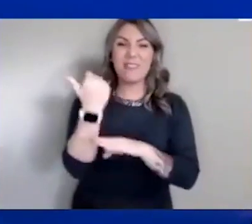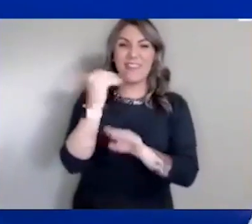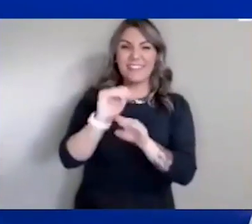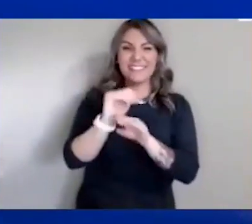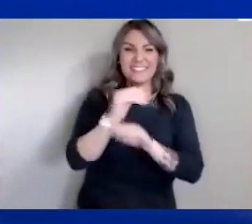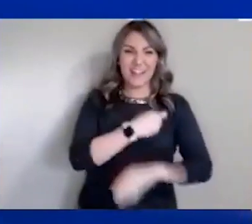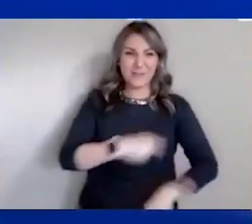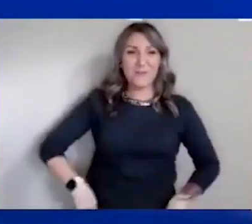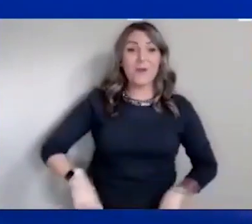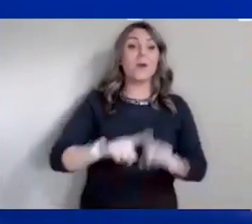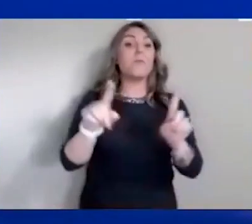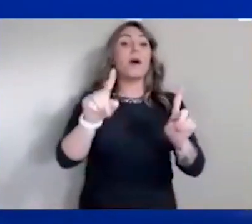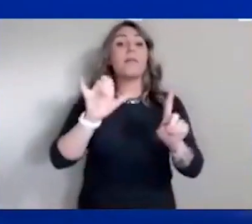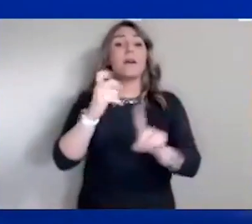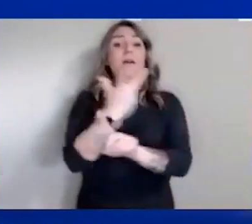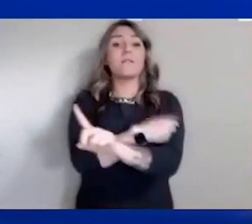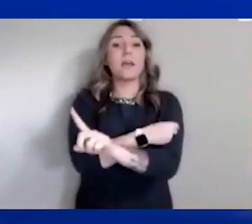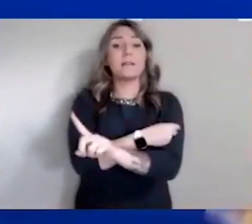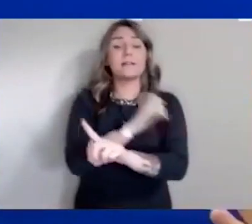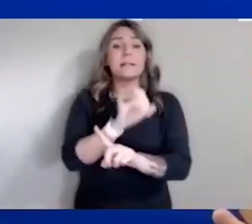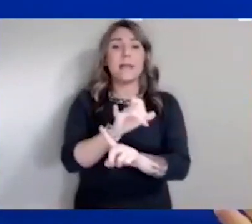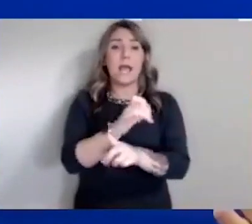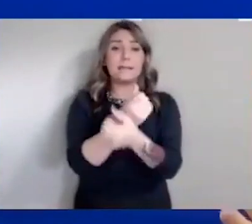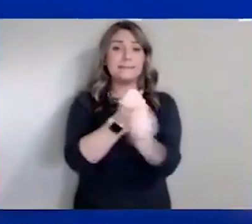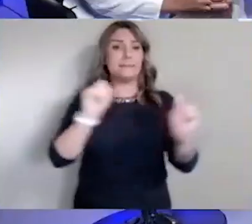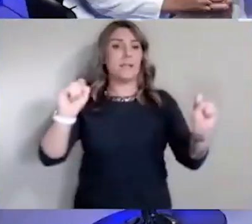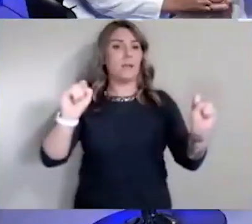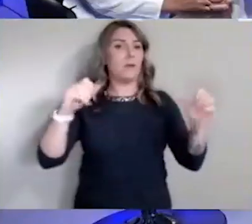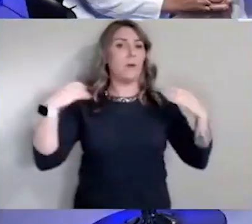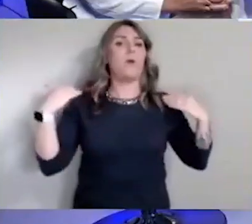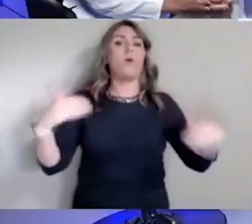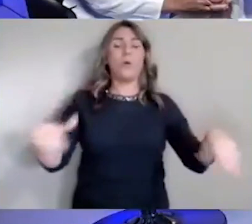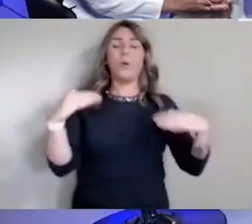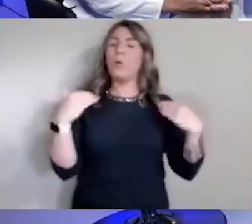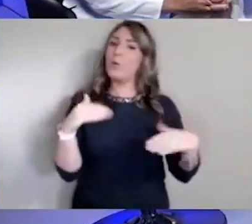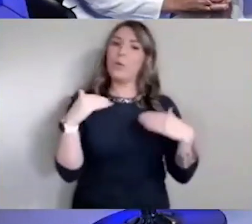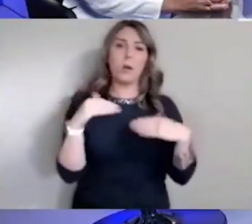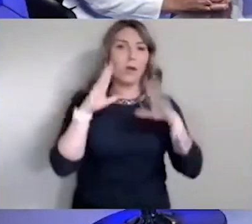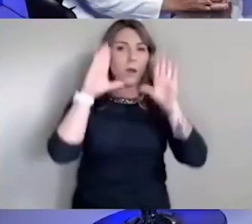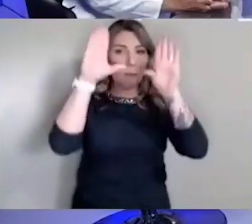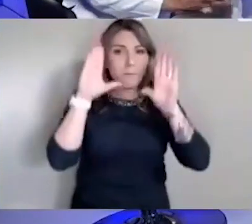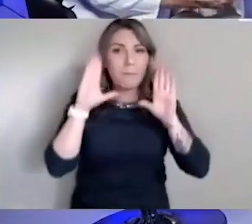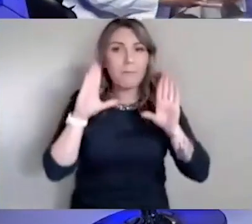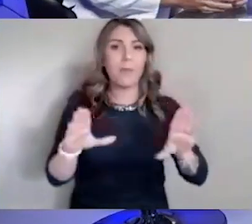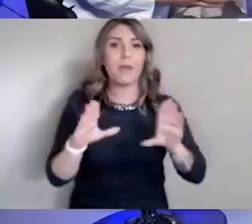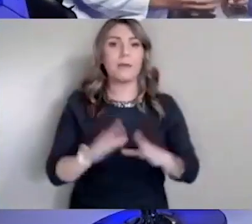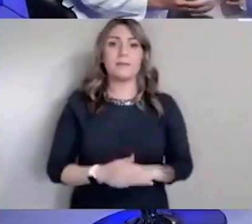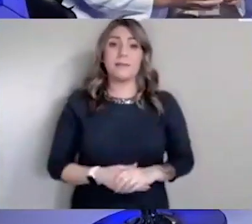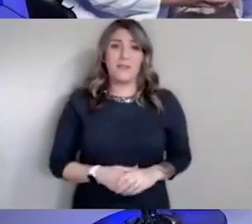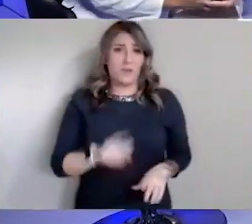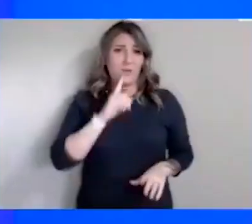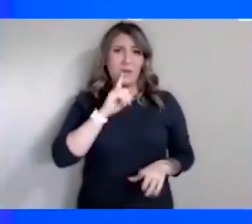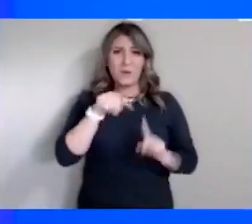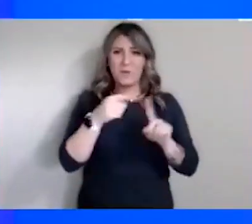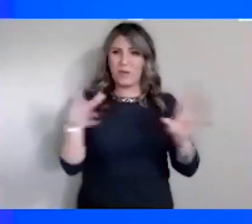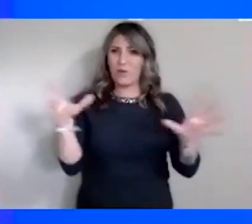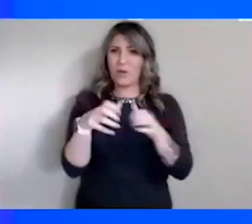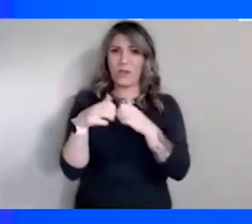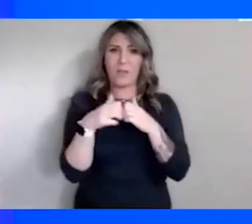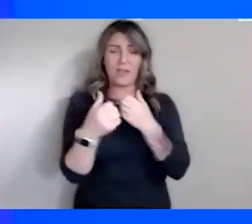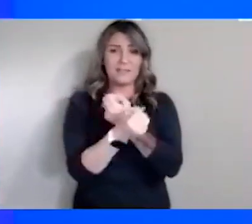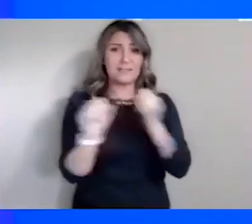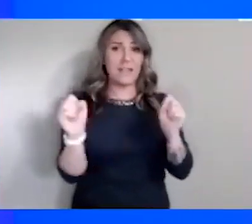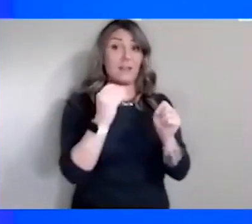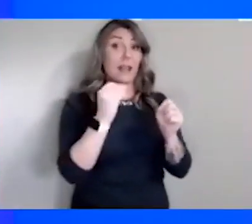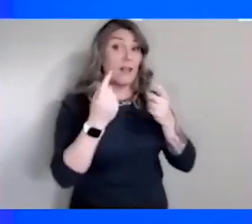vaccine safety is really remarkable. I think it's unheralded, really. When you combine the safety and efficacy